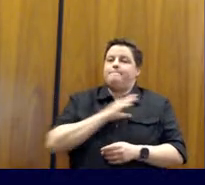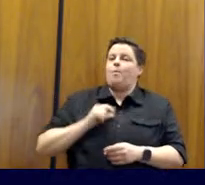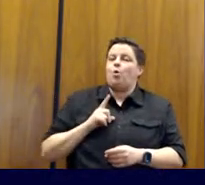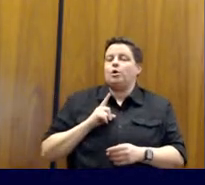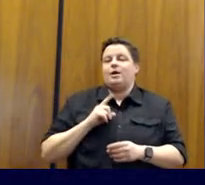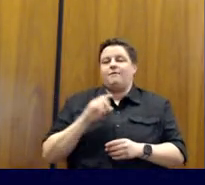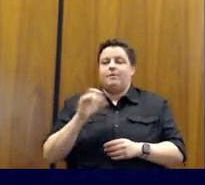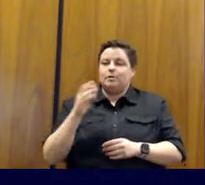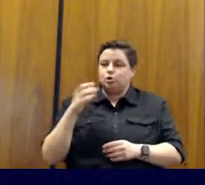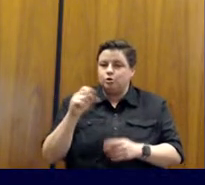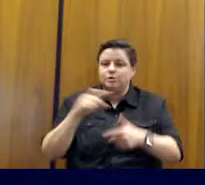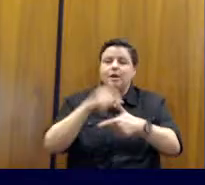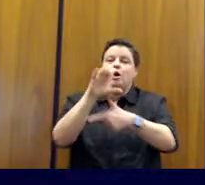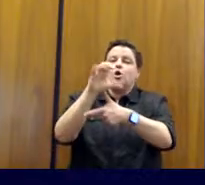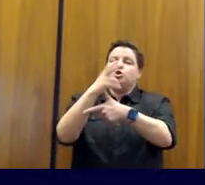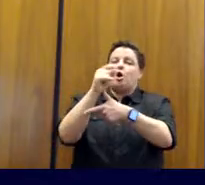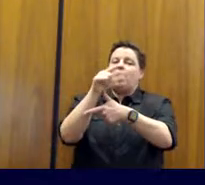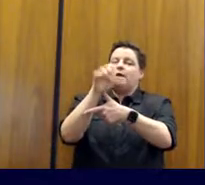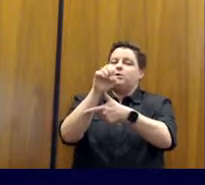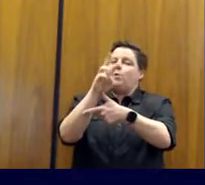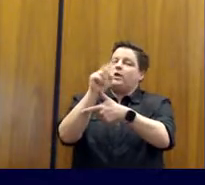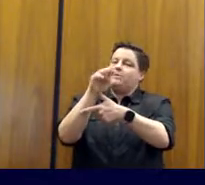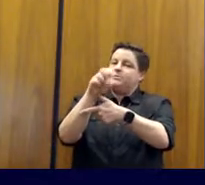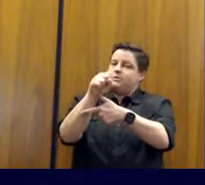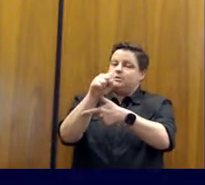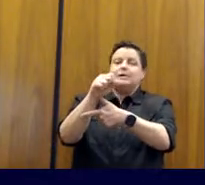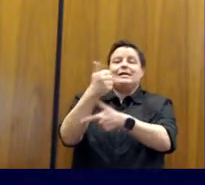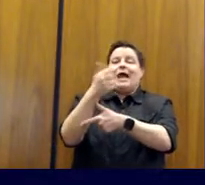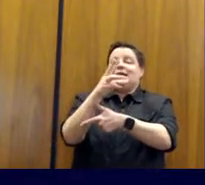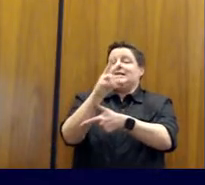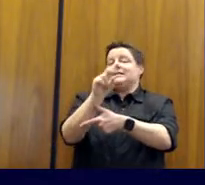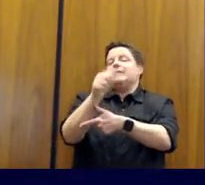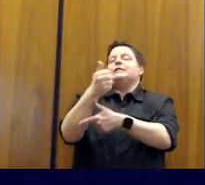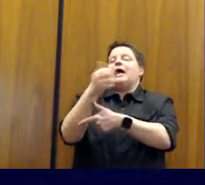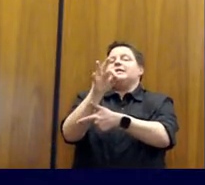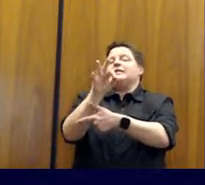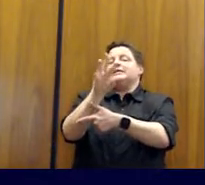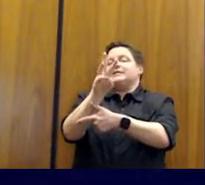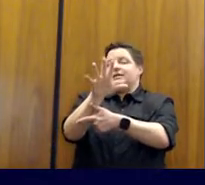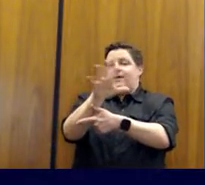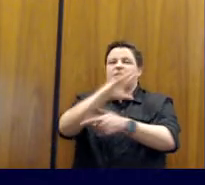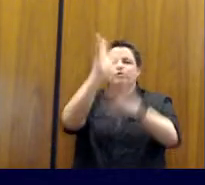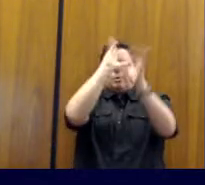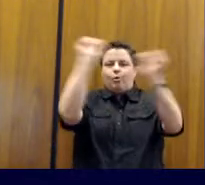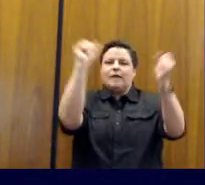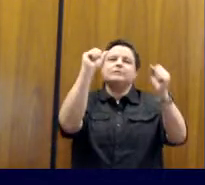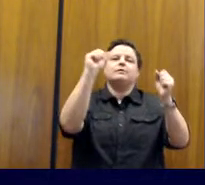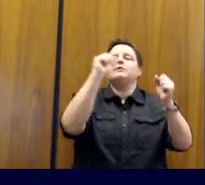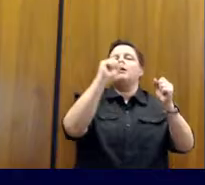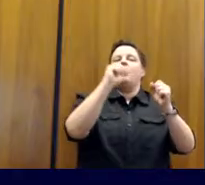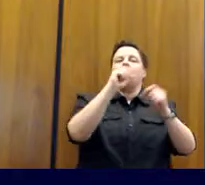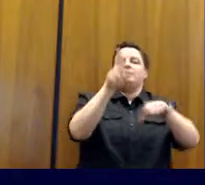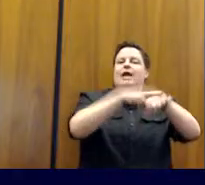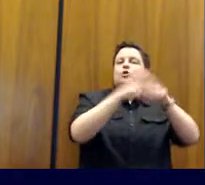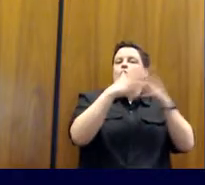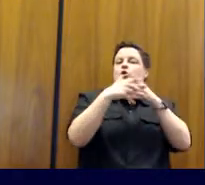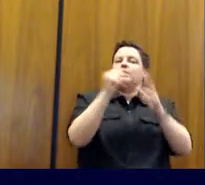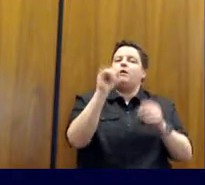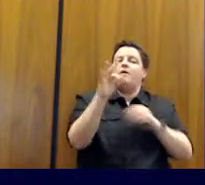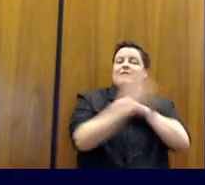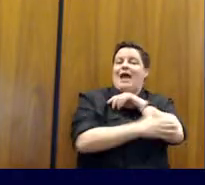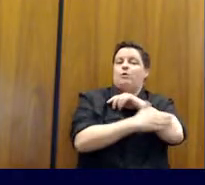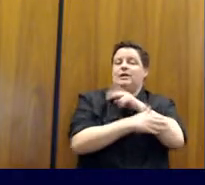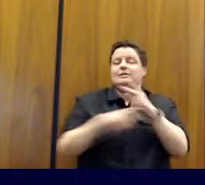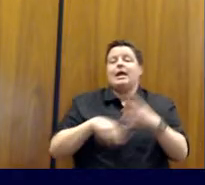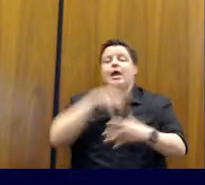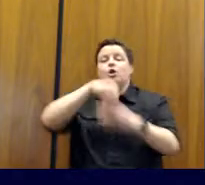with Charlotte Williams in 1965, who also served as president of the National Association of Counties, and including 2 women